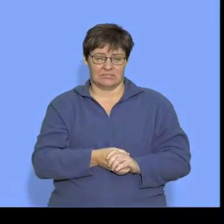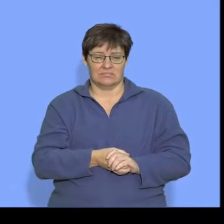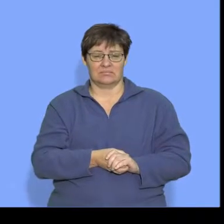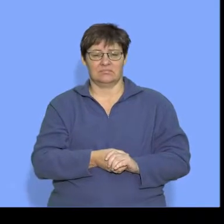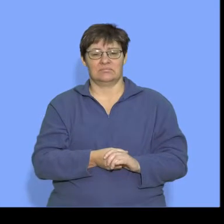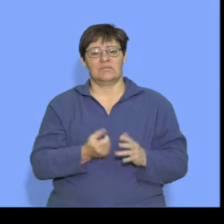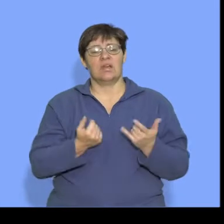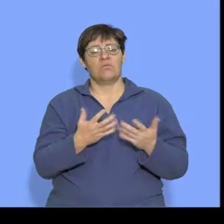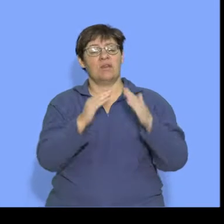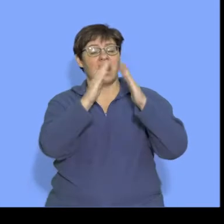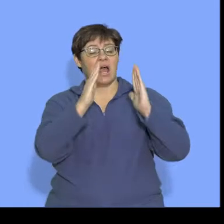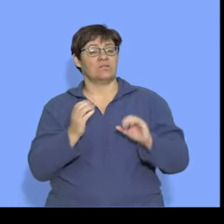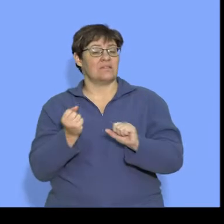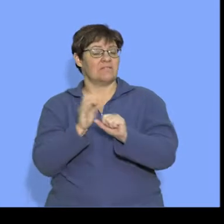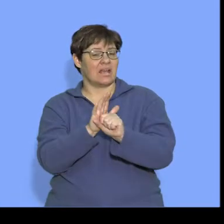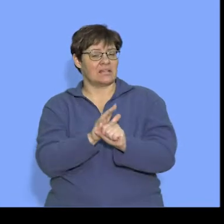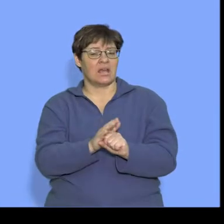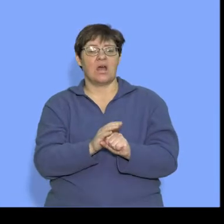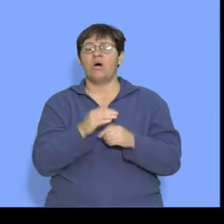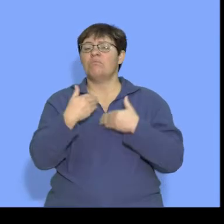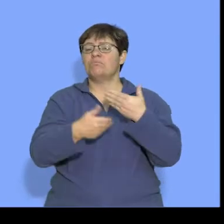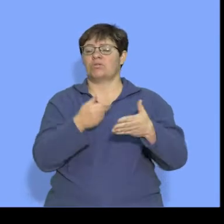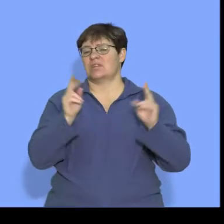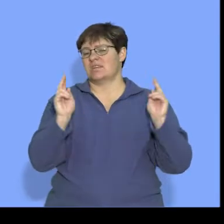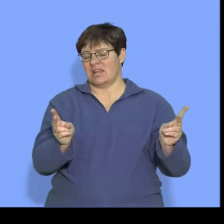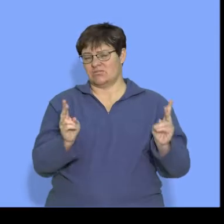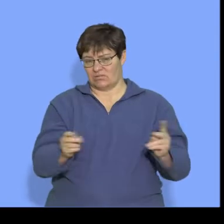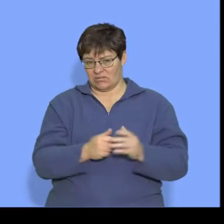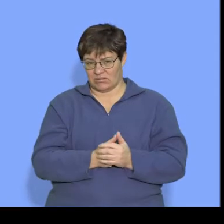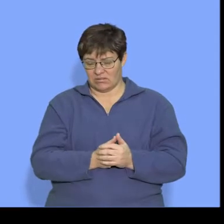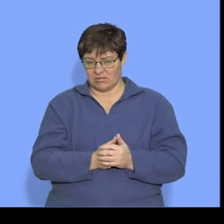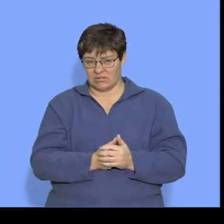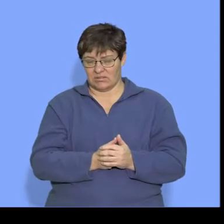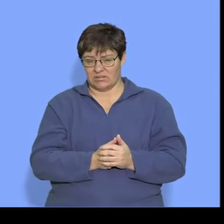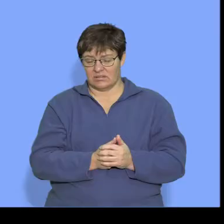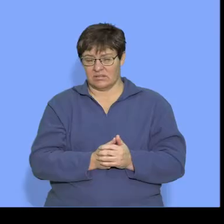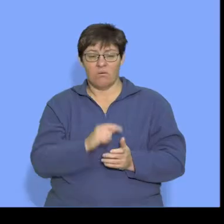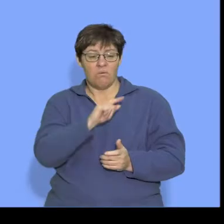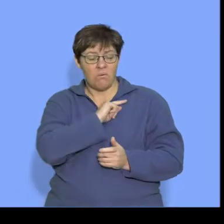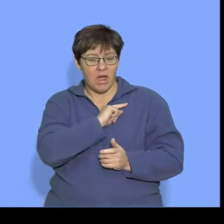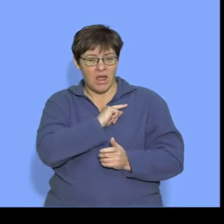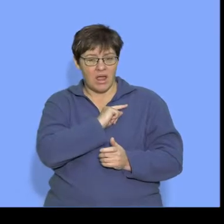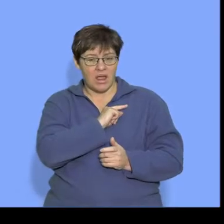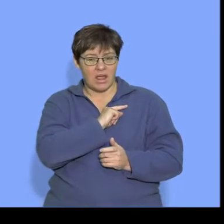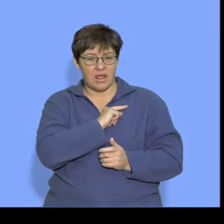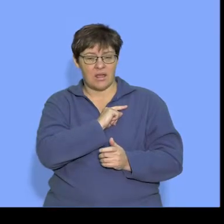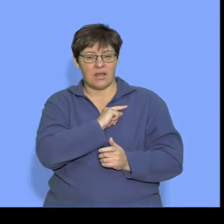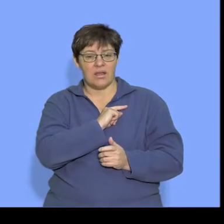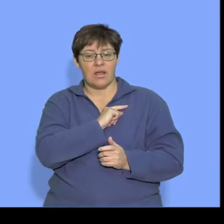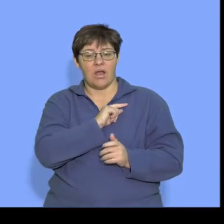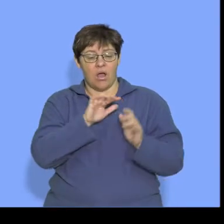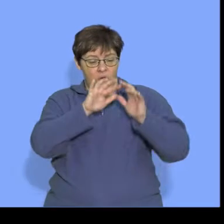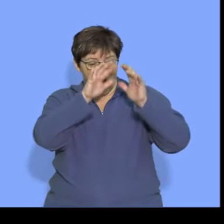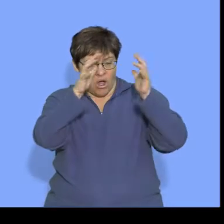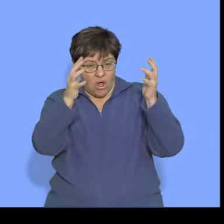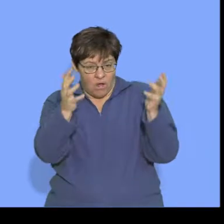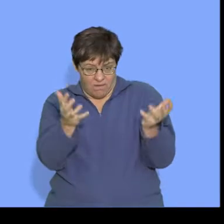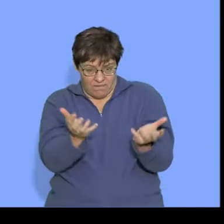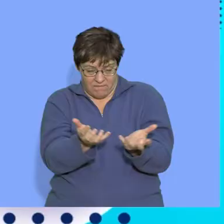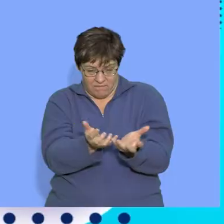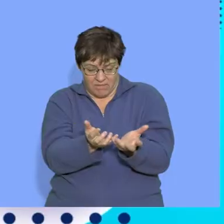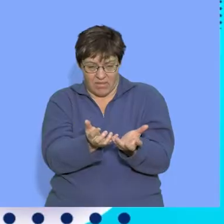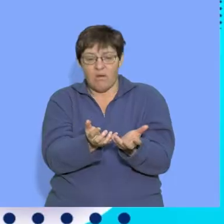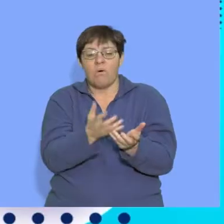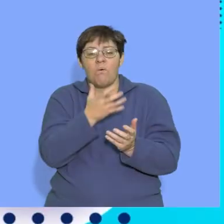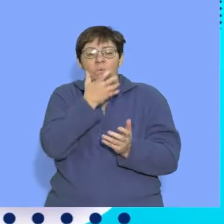a natural process where the earth warms the surface, and we do know that the earth is generally warmed up